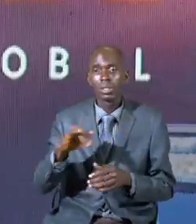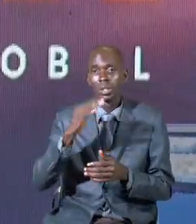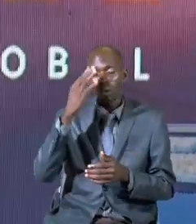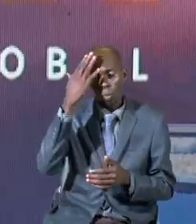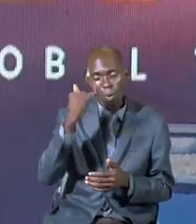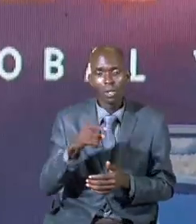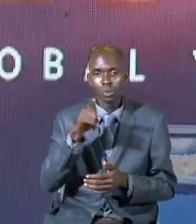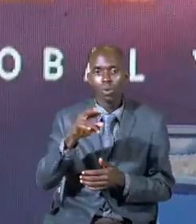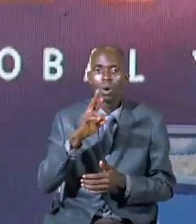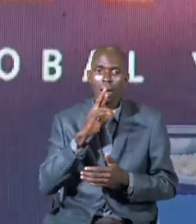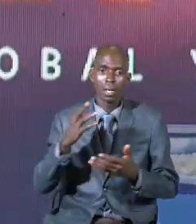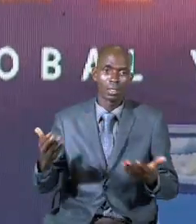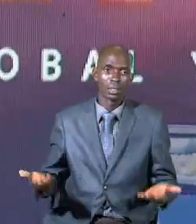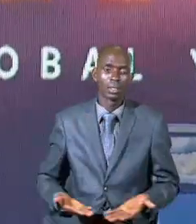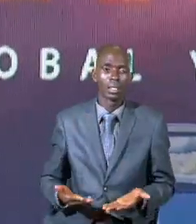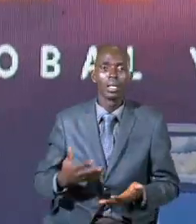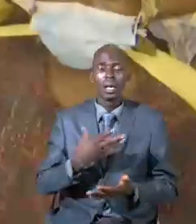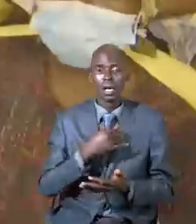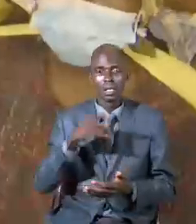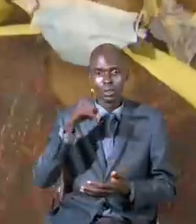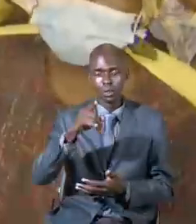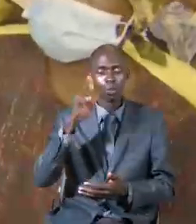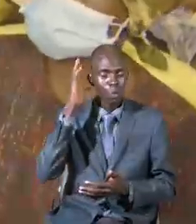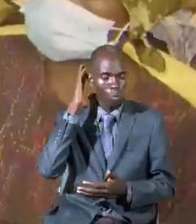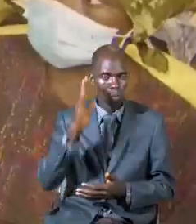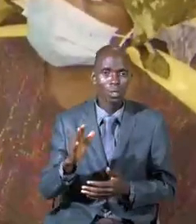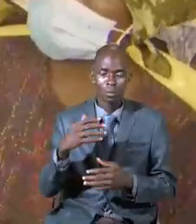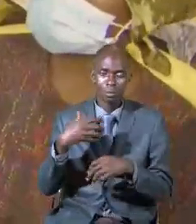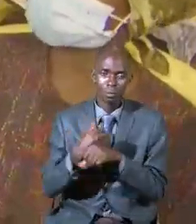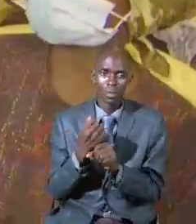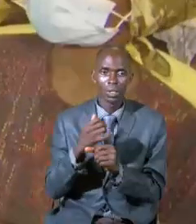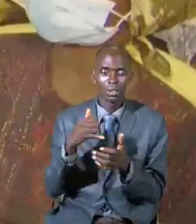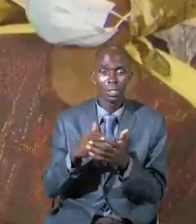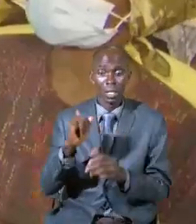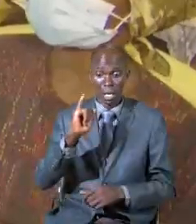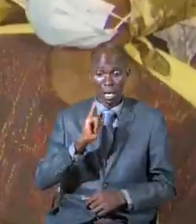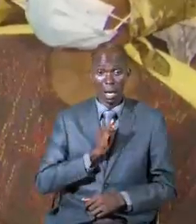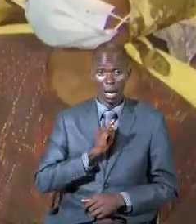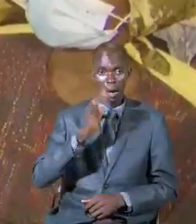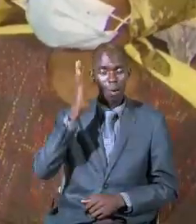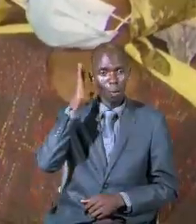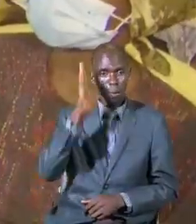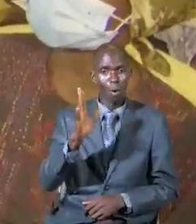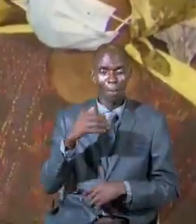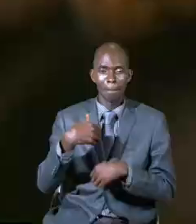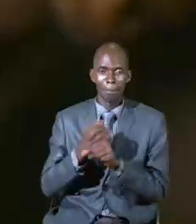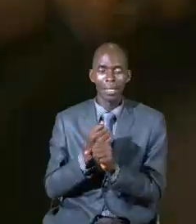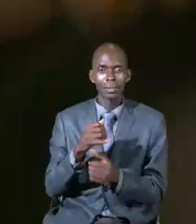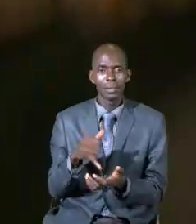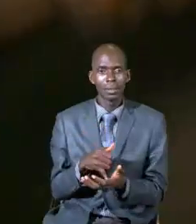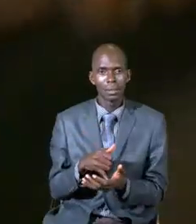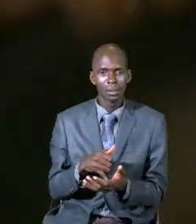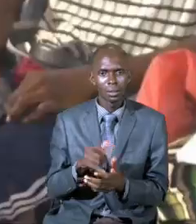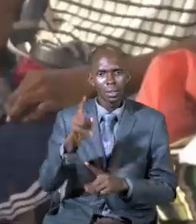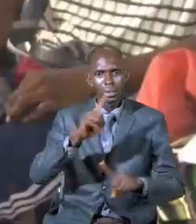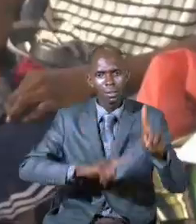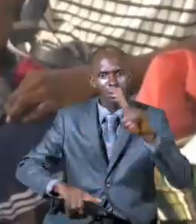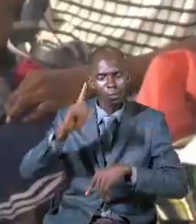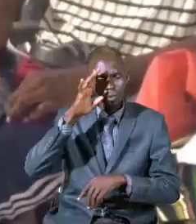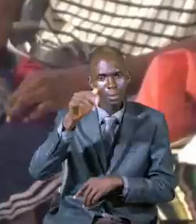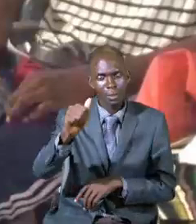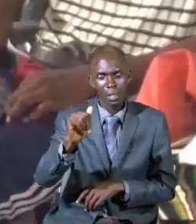make it. I will make it. I said, I will make it. And then